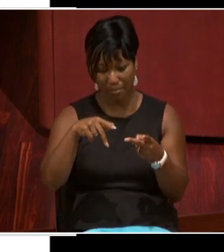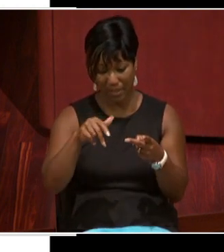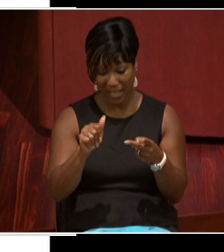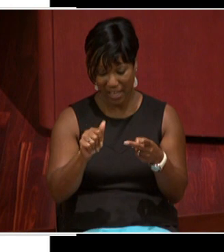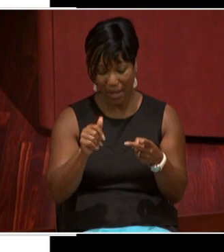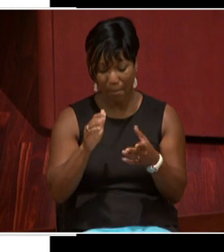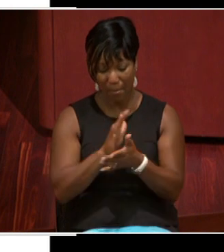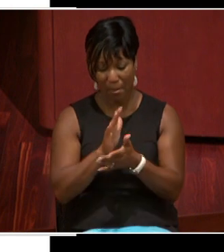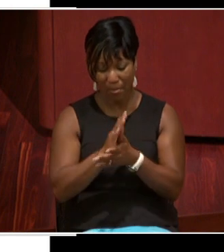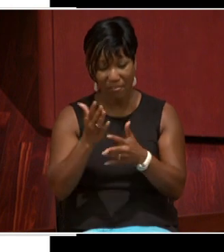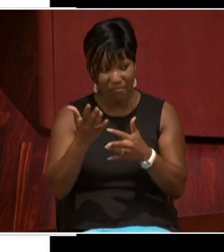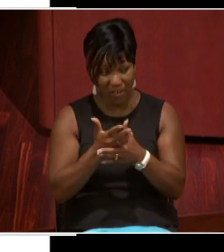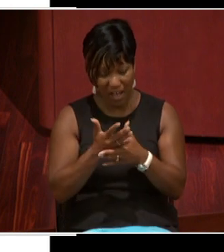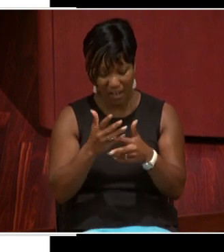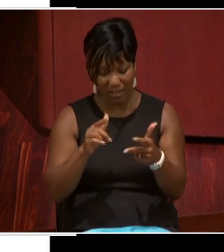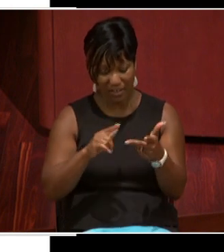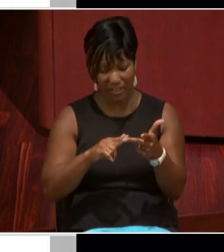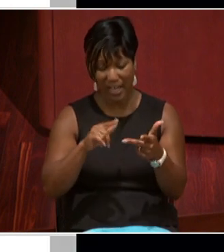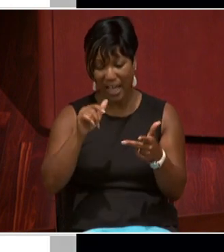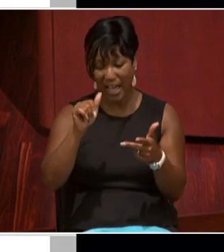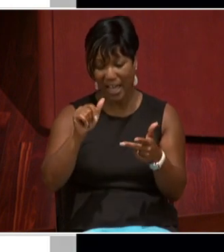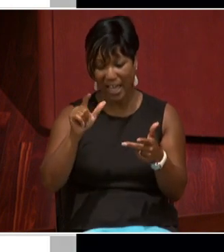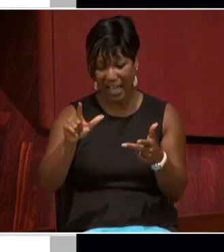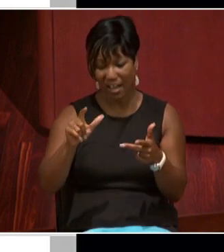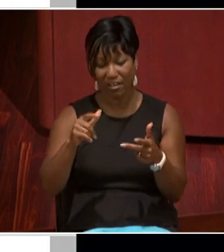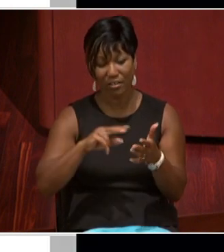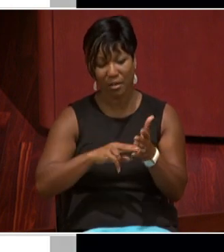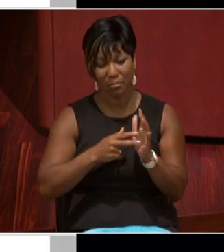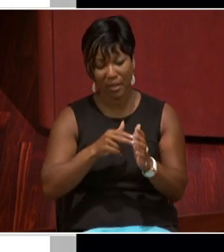filed, and AL for alien.